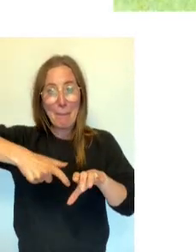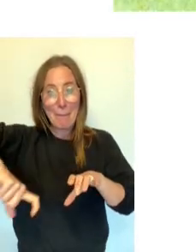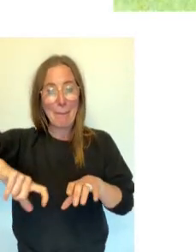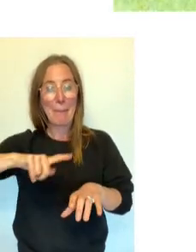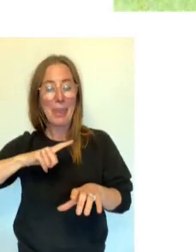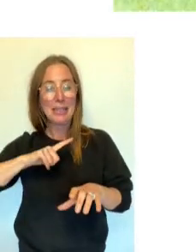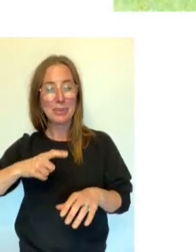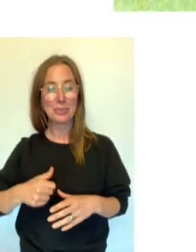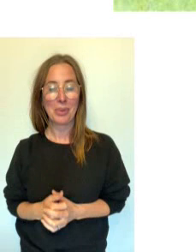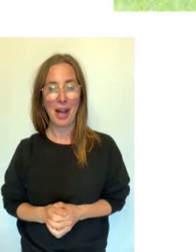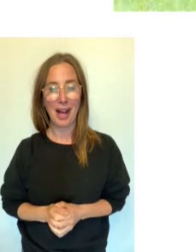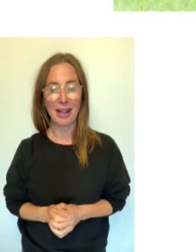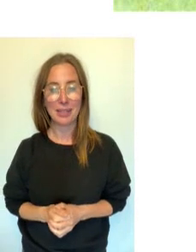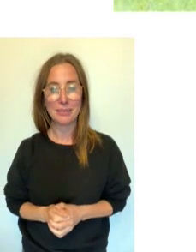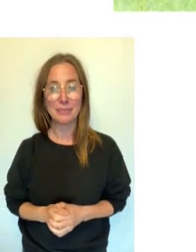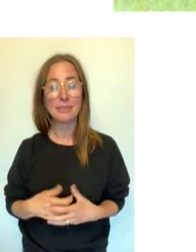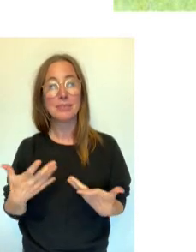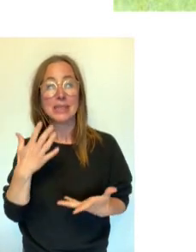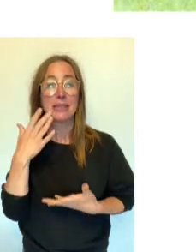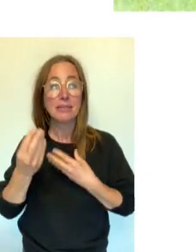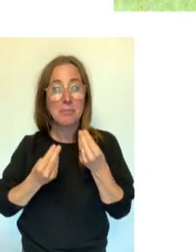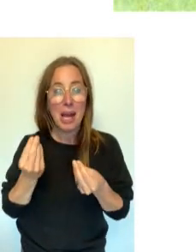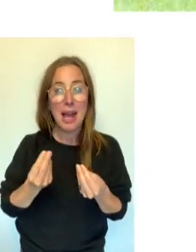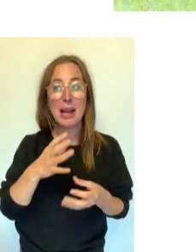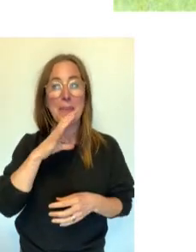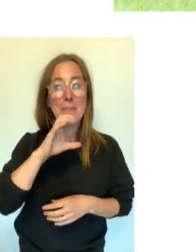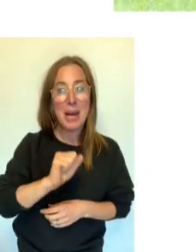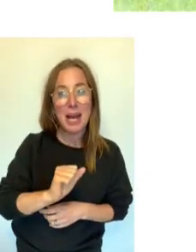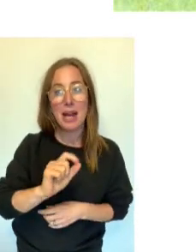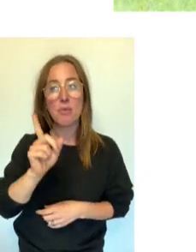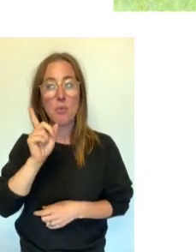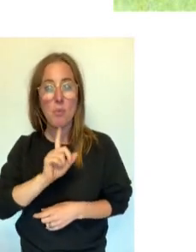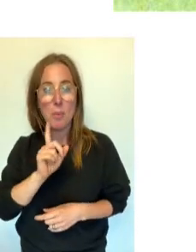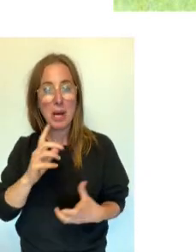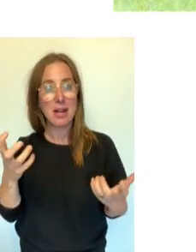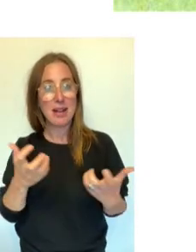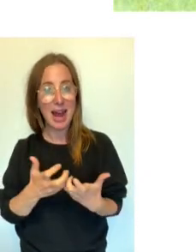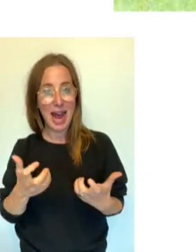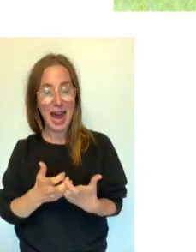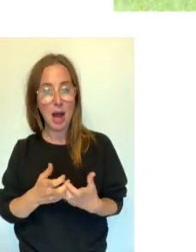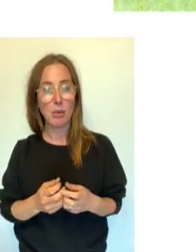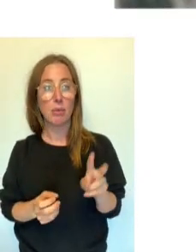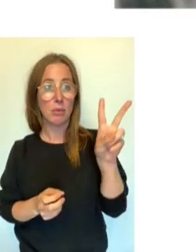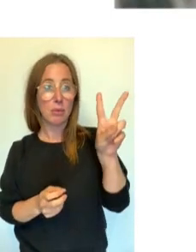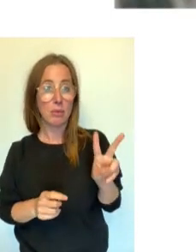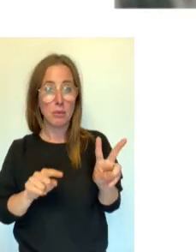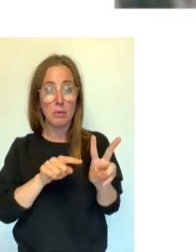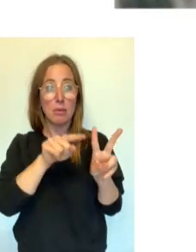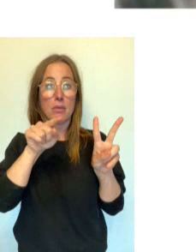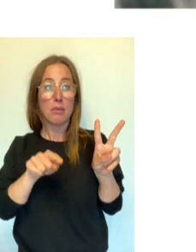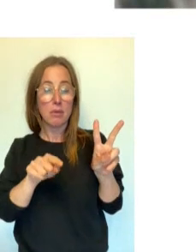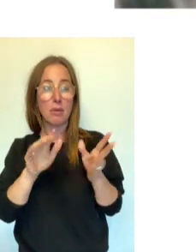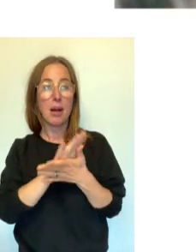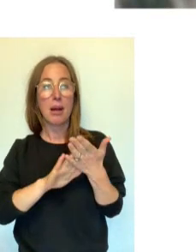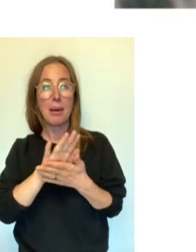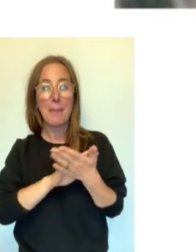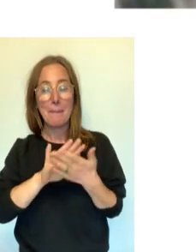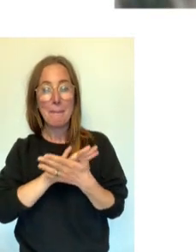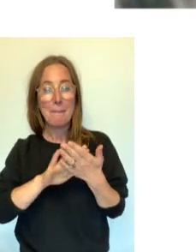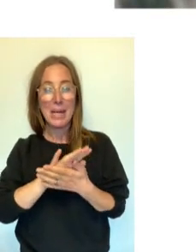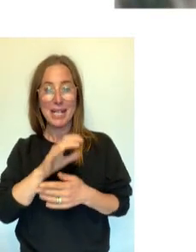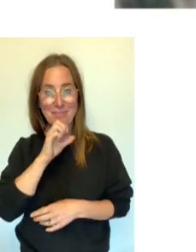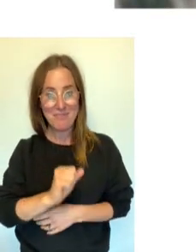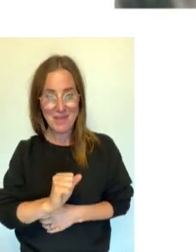sometimes includes marks for the tools a person would carry, and this may indicate whether the person was a man or a woman, according